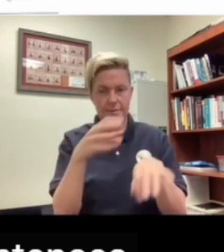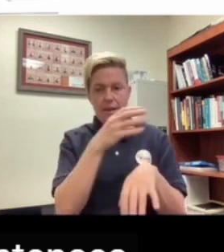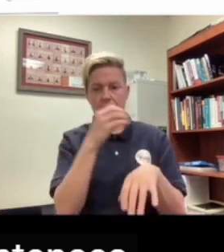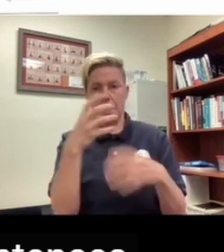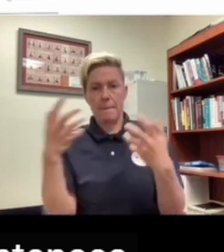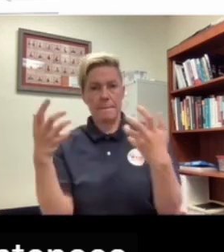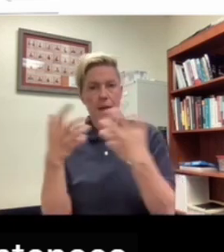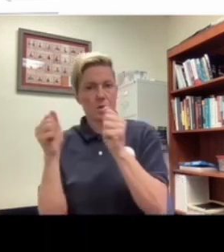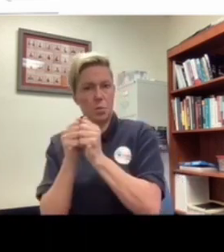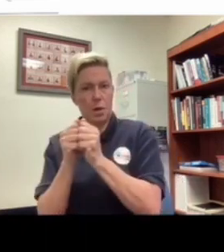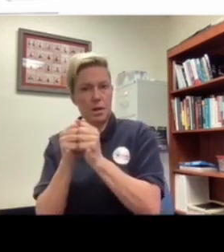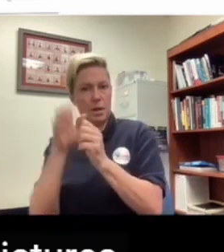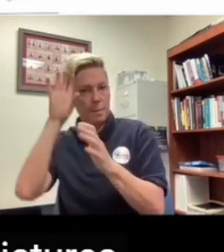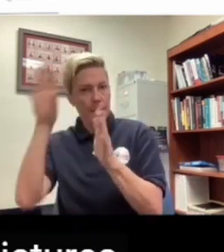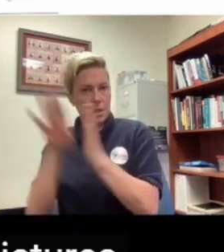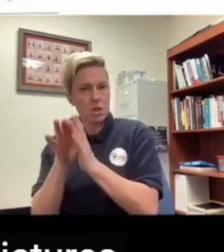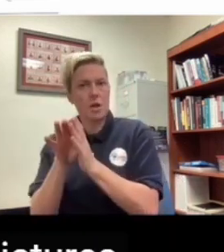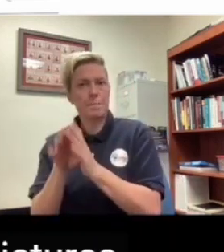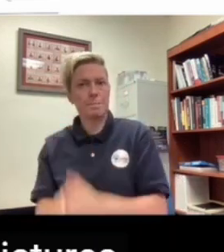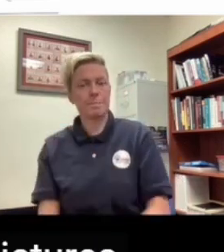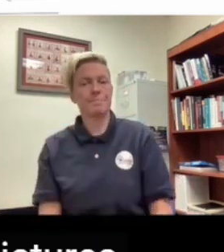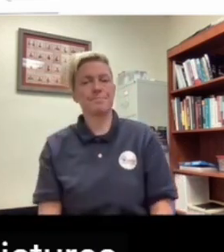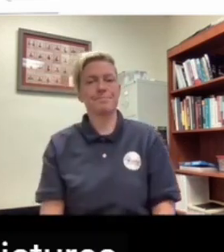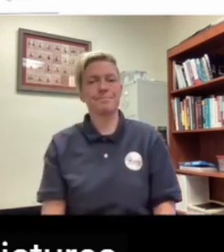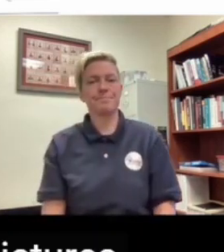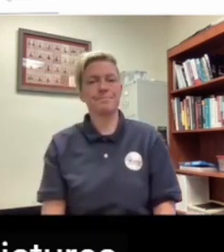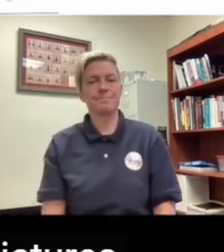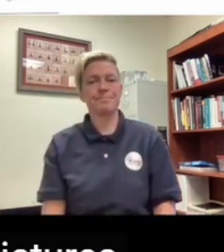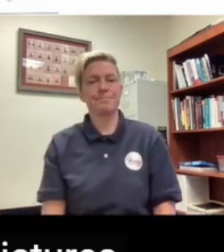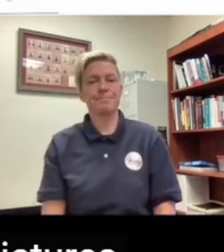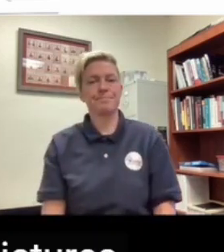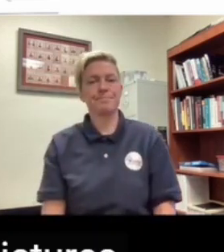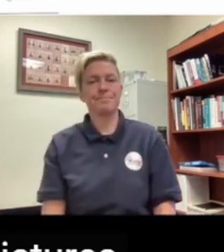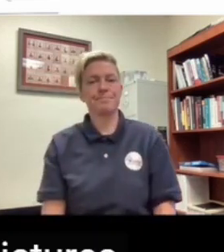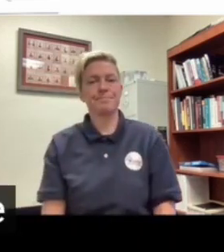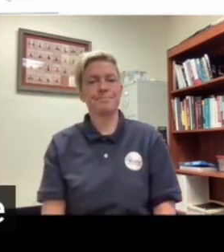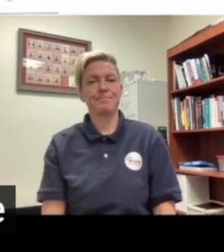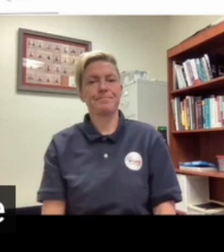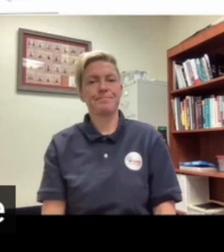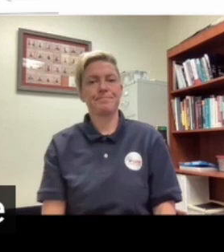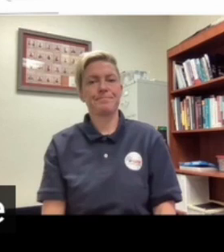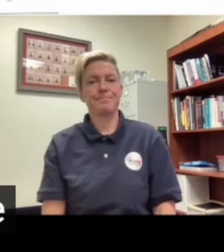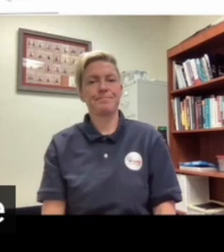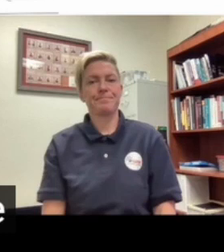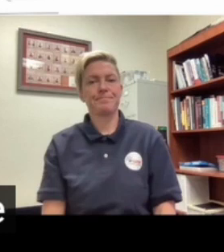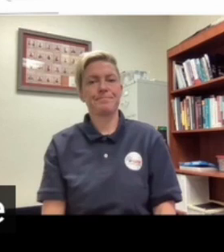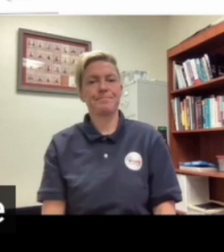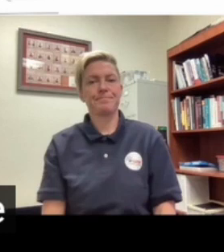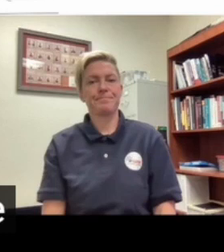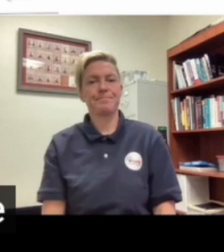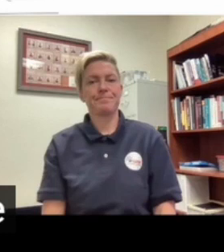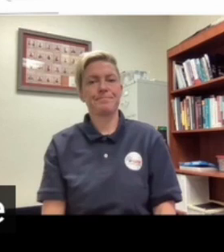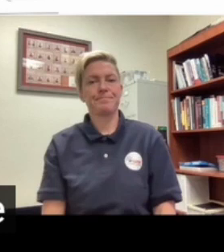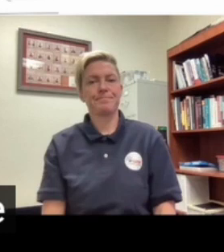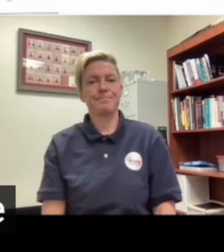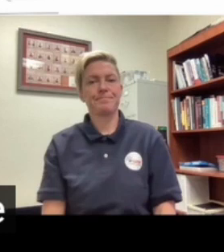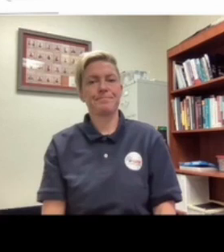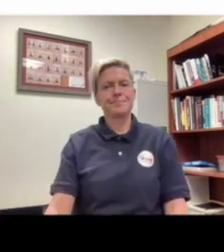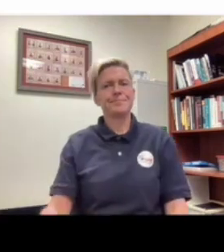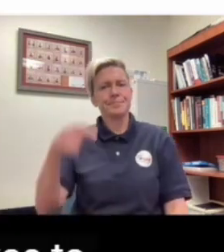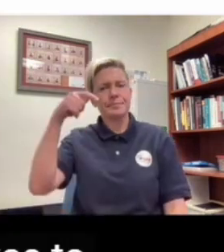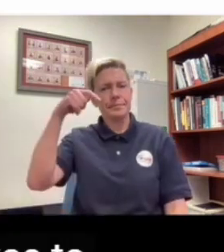silently sentences and subsequently choose one of 4 pictures that best describe the sentence they just